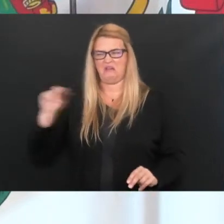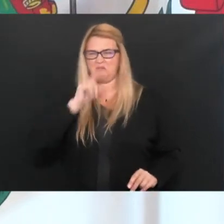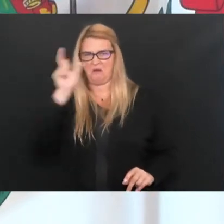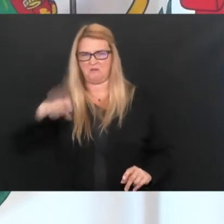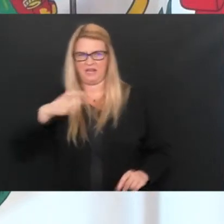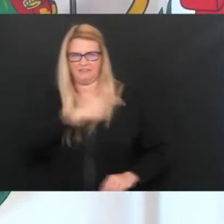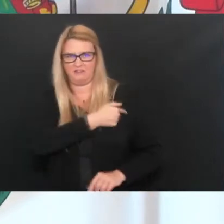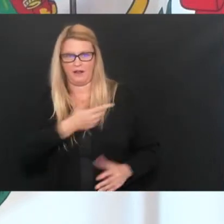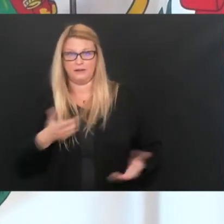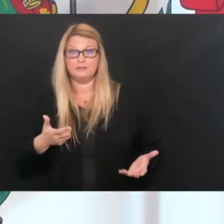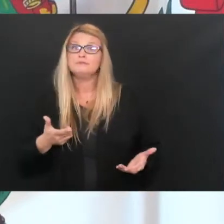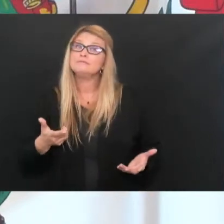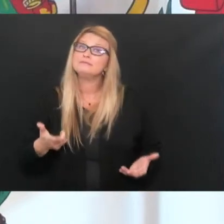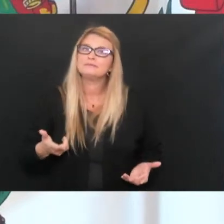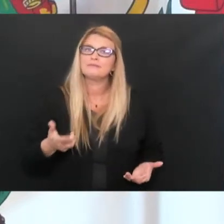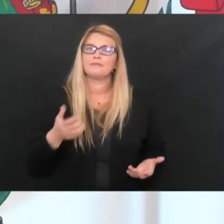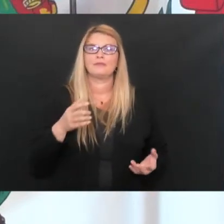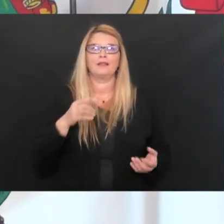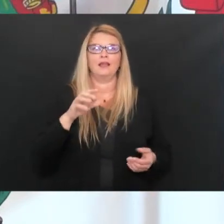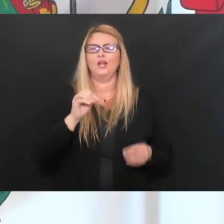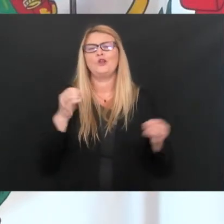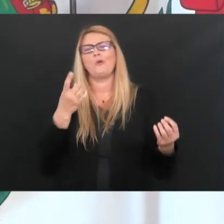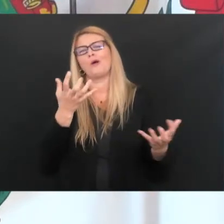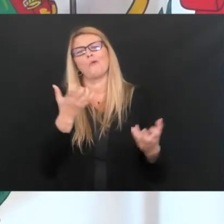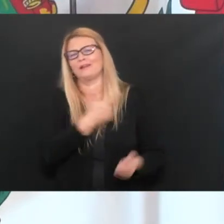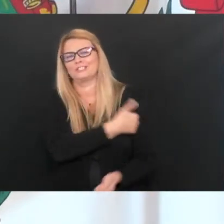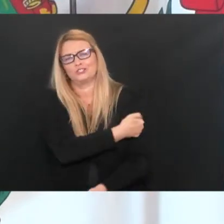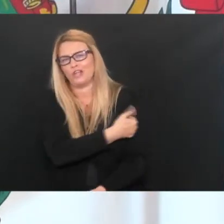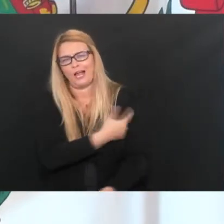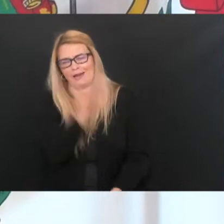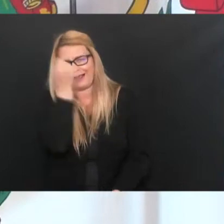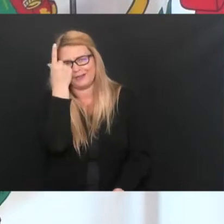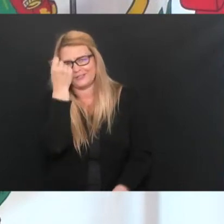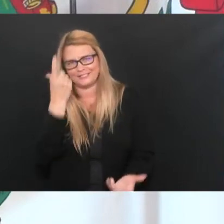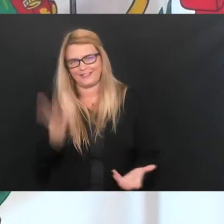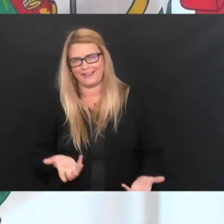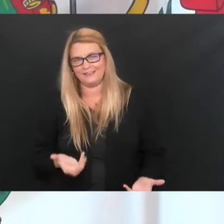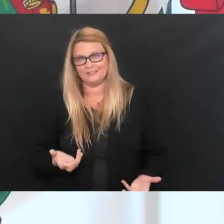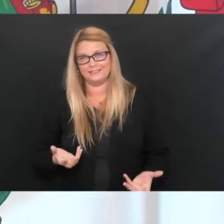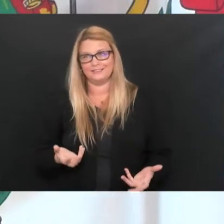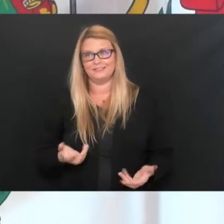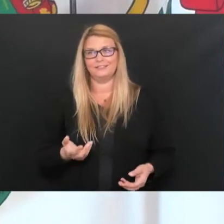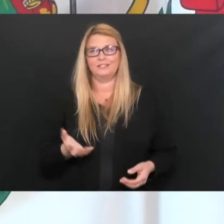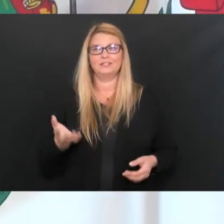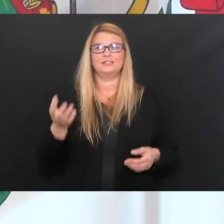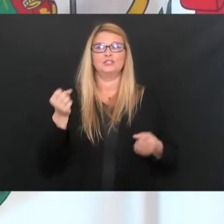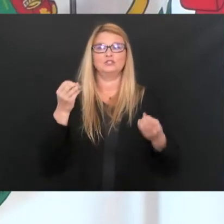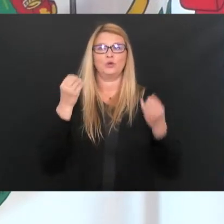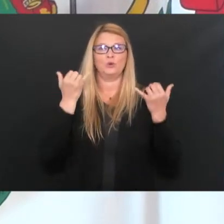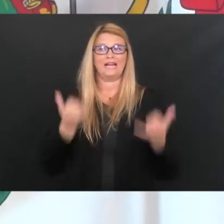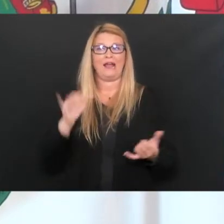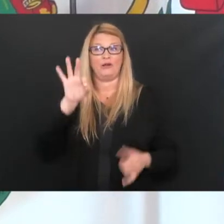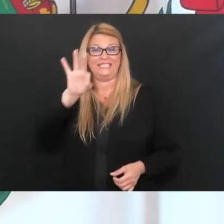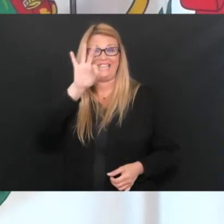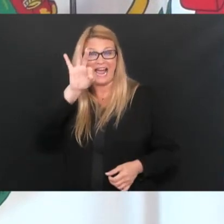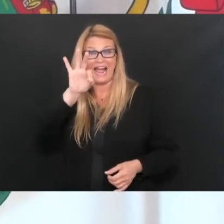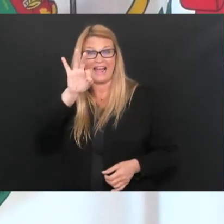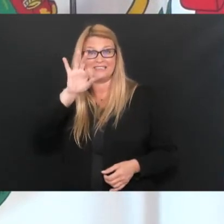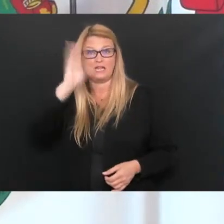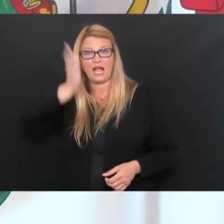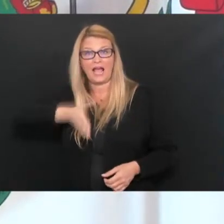And nobody wants to get a shot. And so everybody says, nope, I don't want to do it. So we've got 9 out